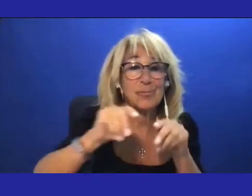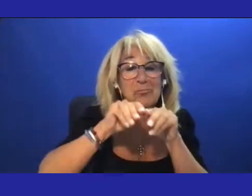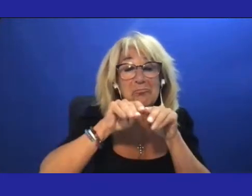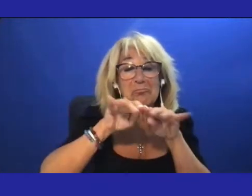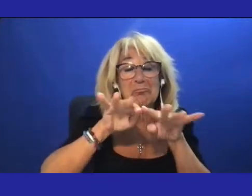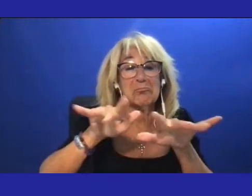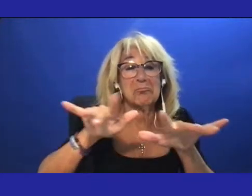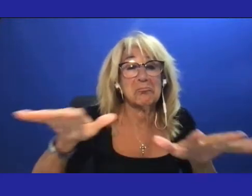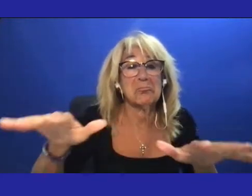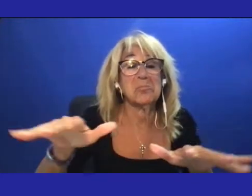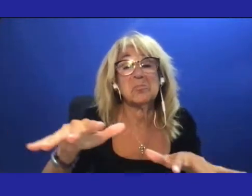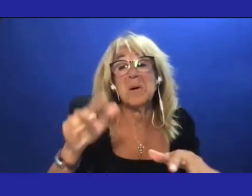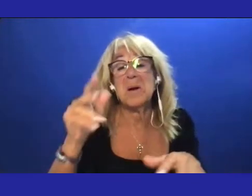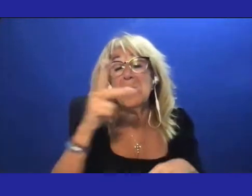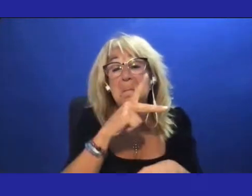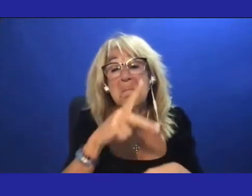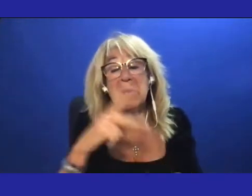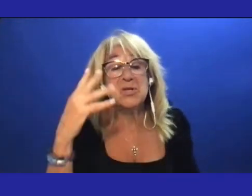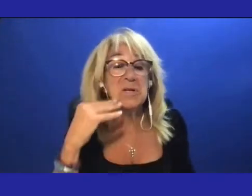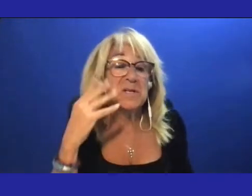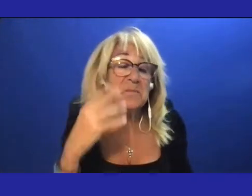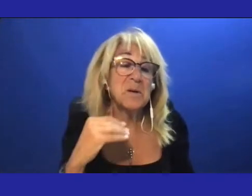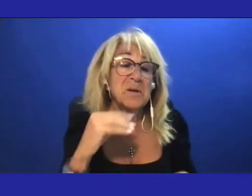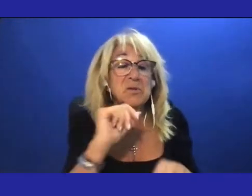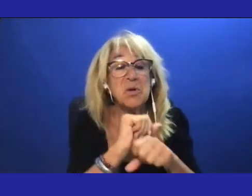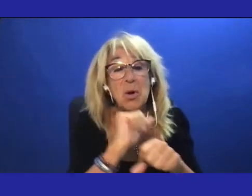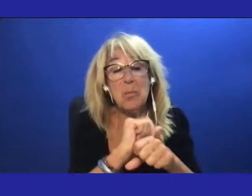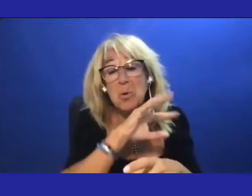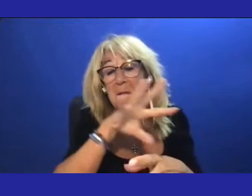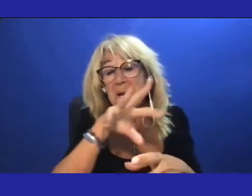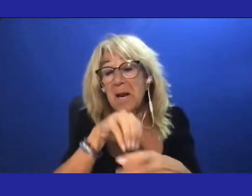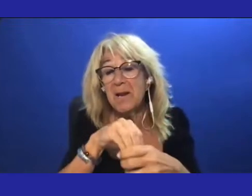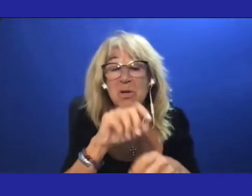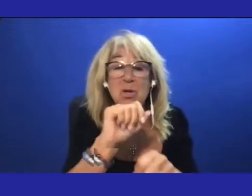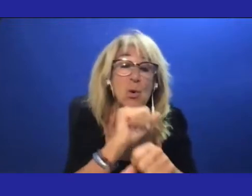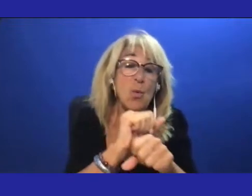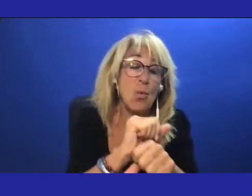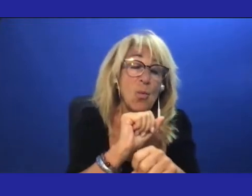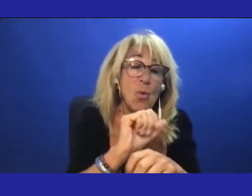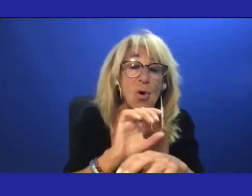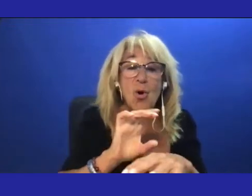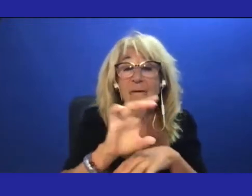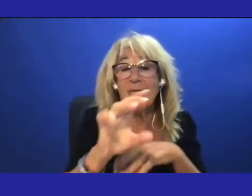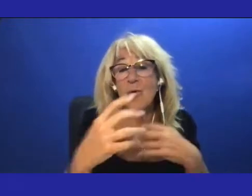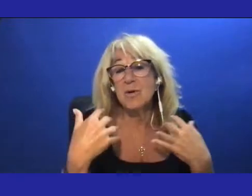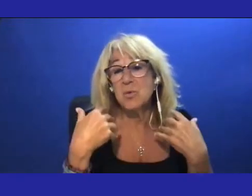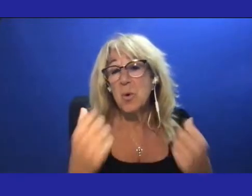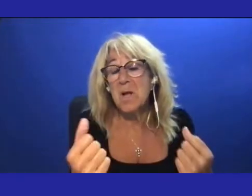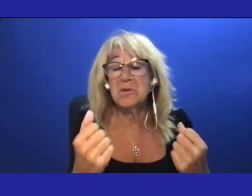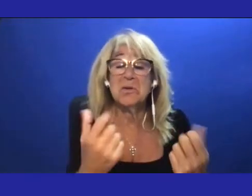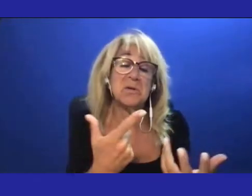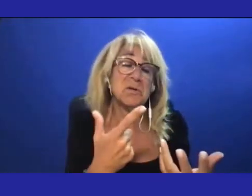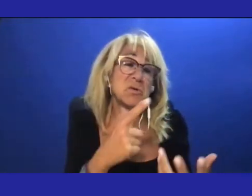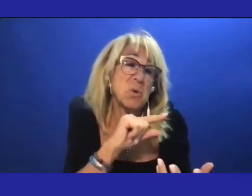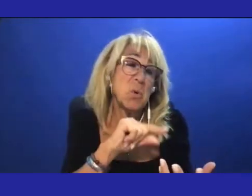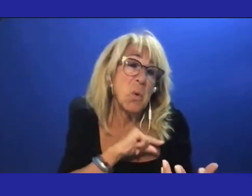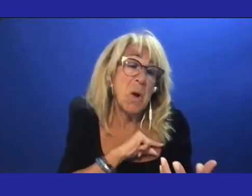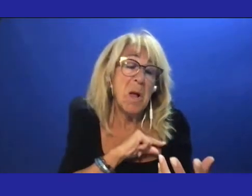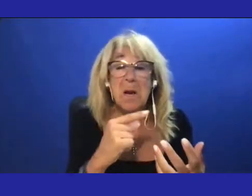patient experience, employee engagement work, workforce wellness, quality, patient safety,